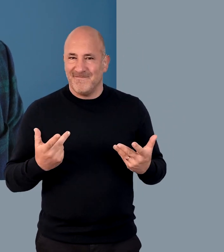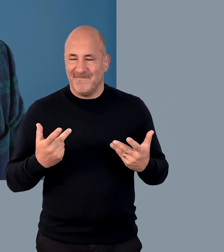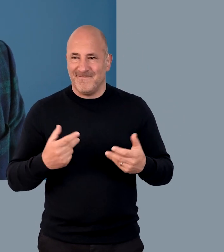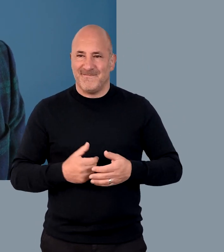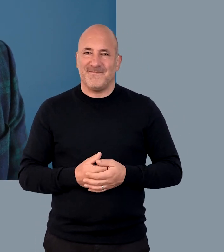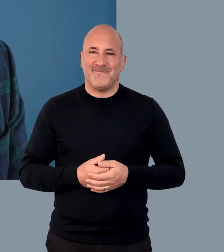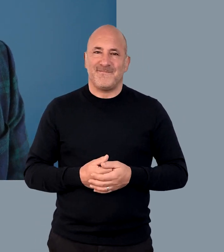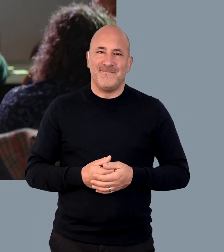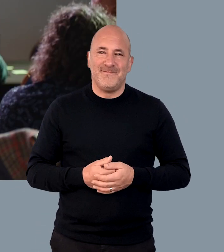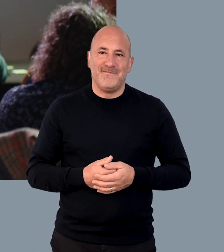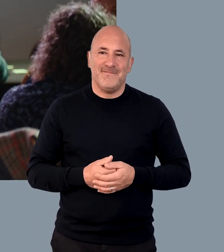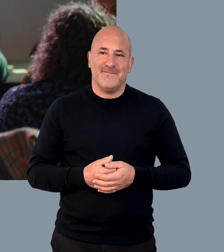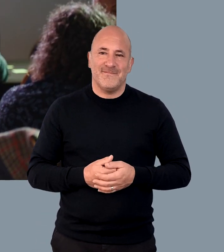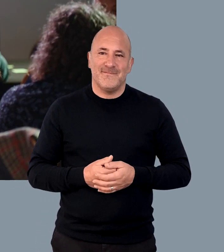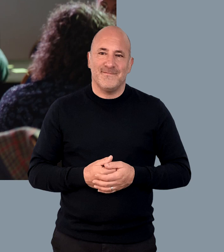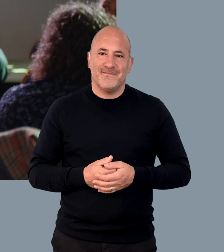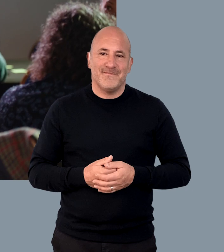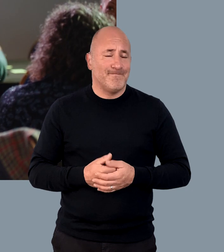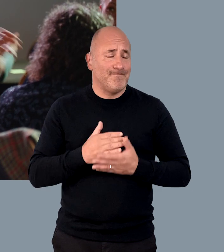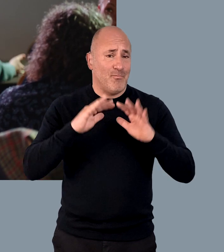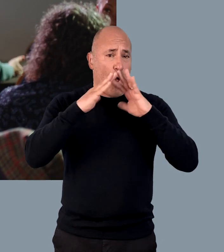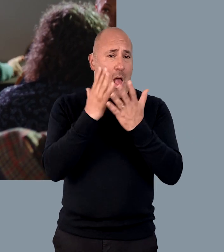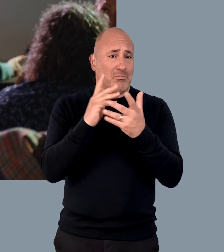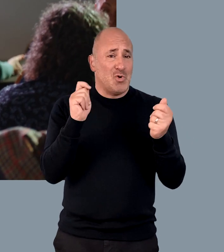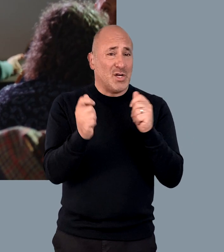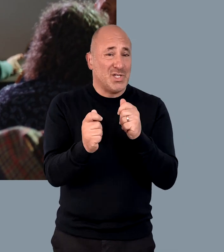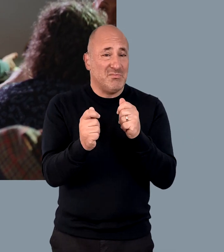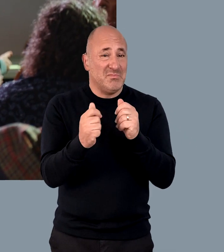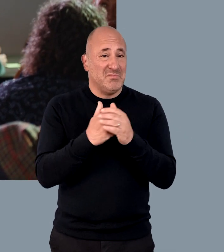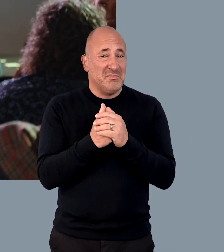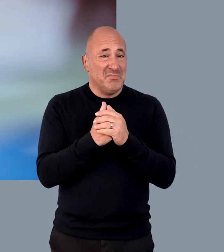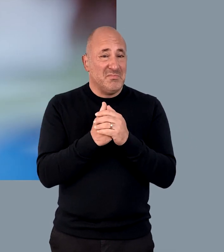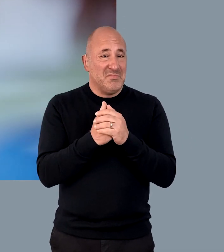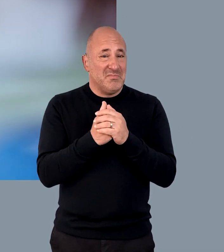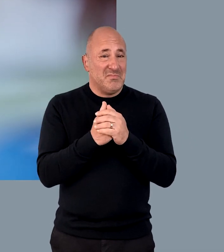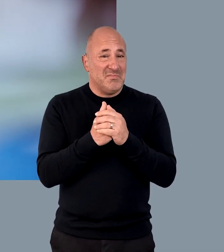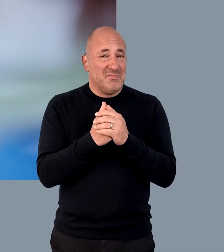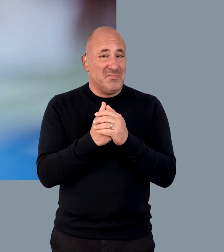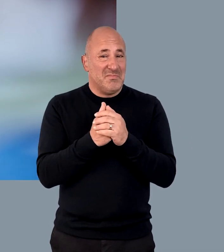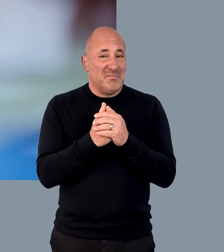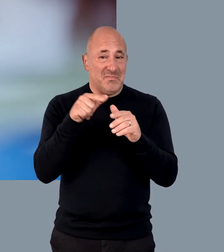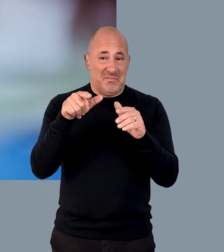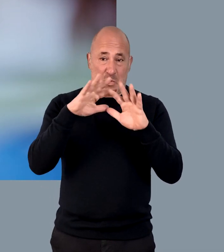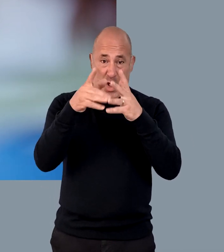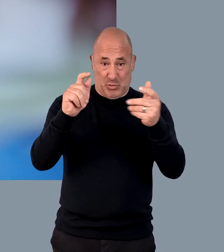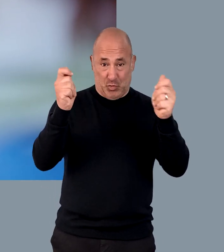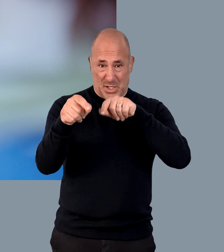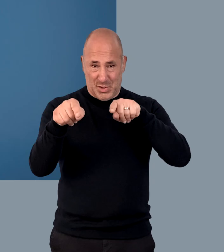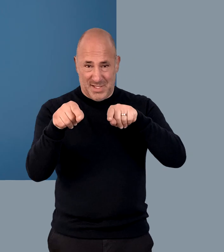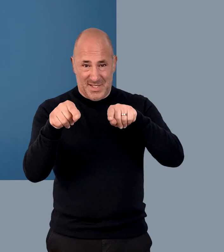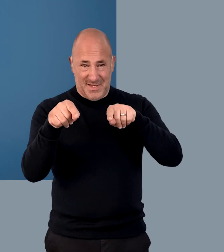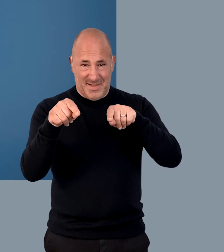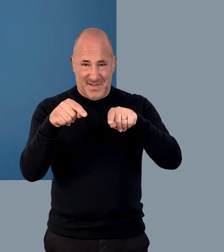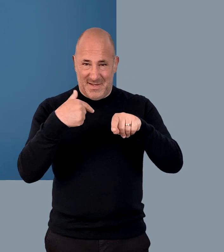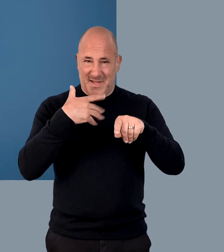step change in society. The world is changing, and with the changing world, we need